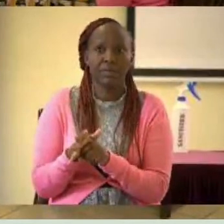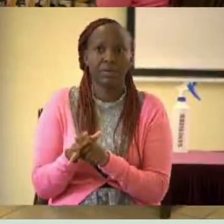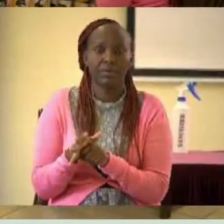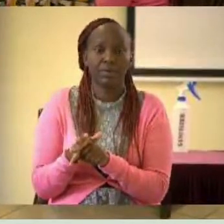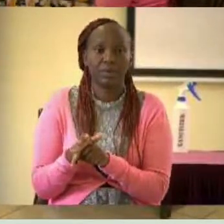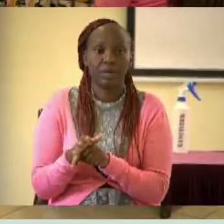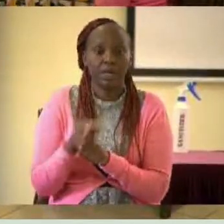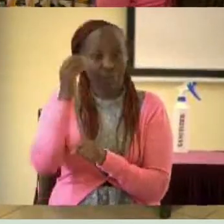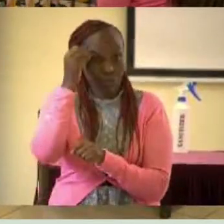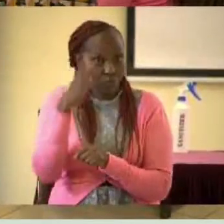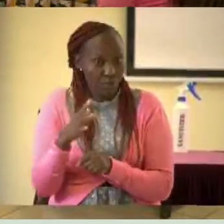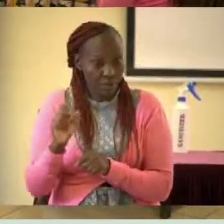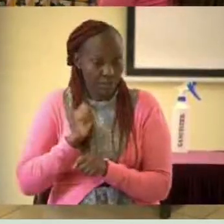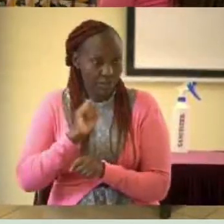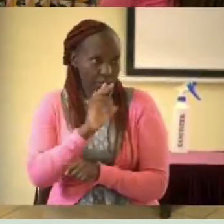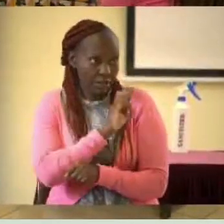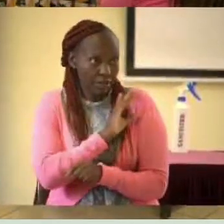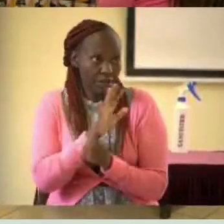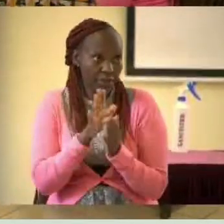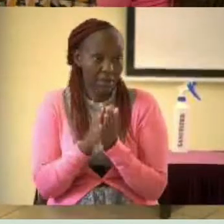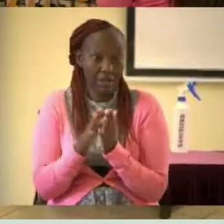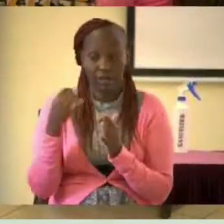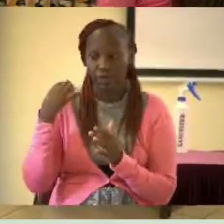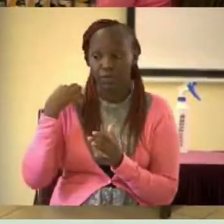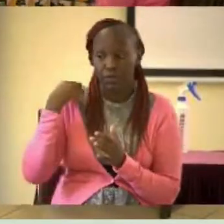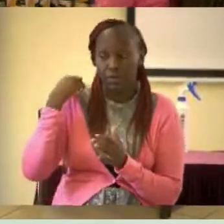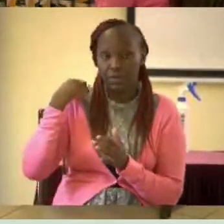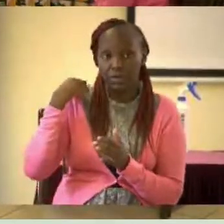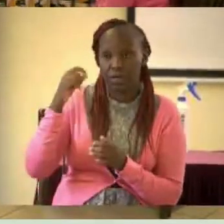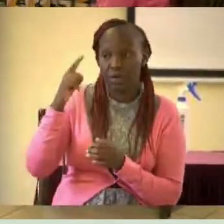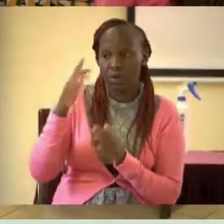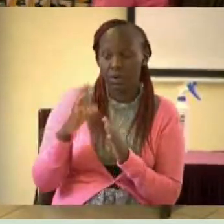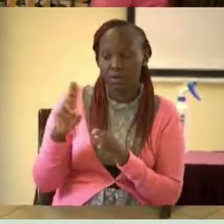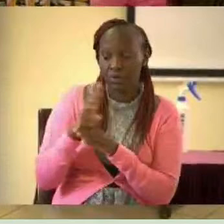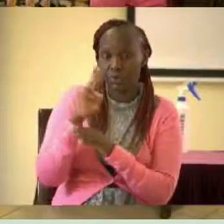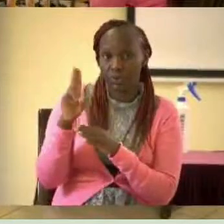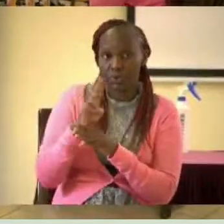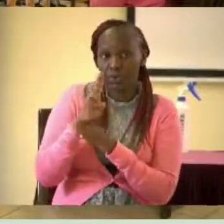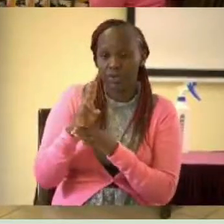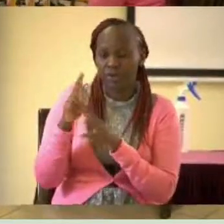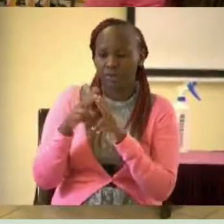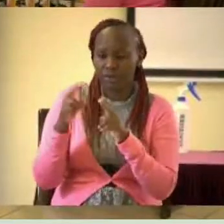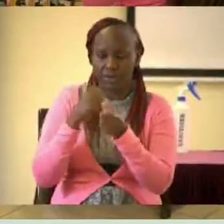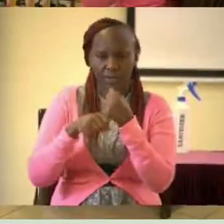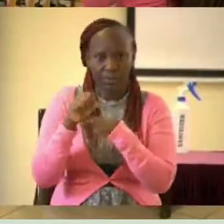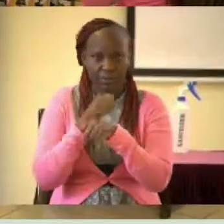our students, our staff, and the pro bono advocates that we use have been very active,